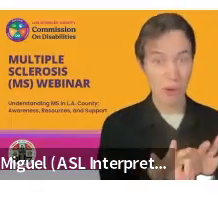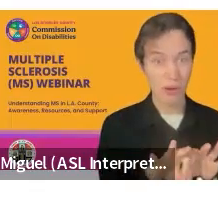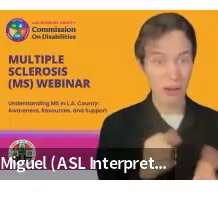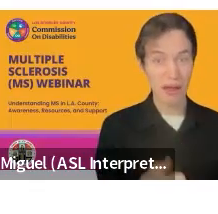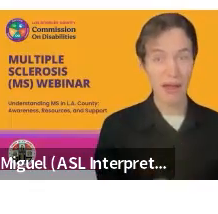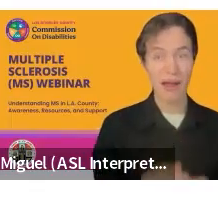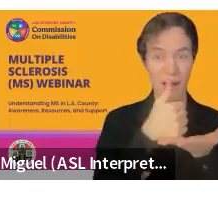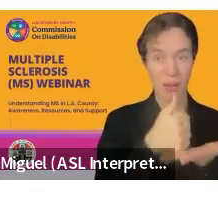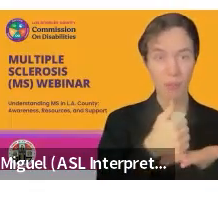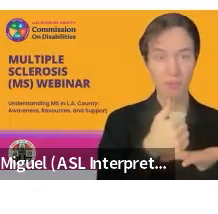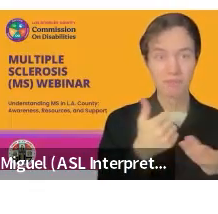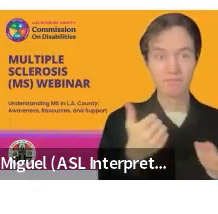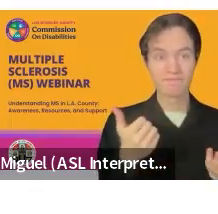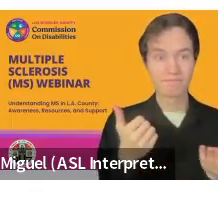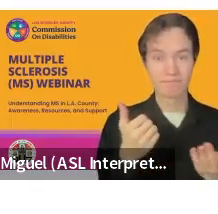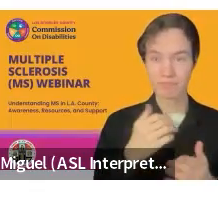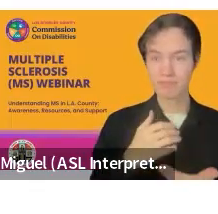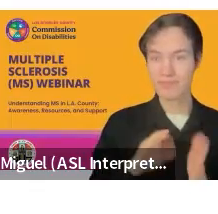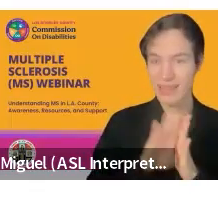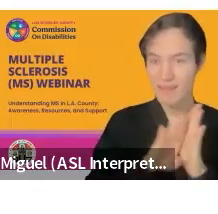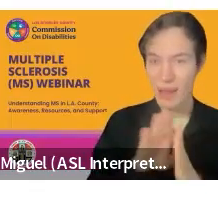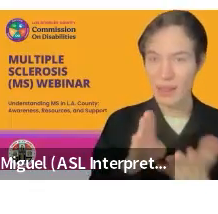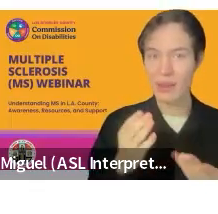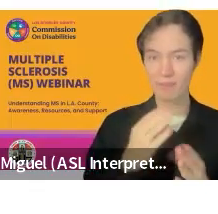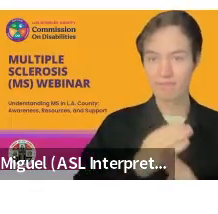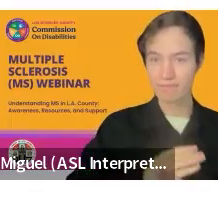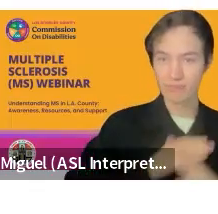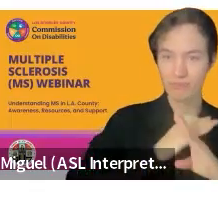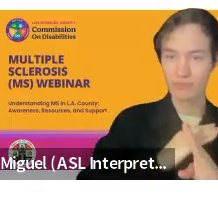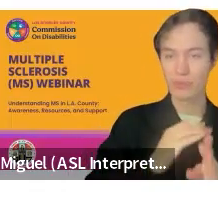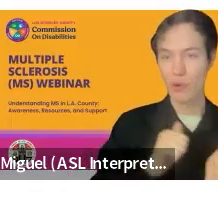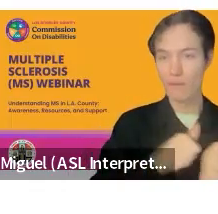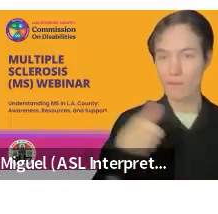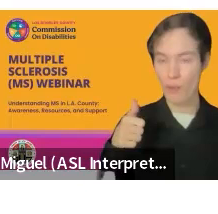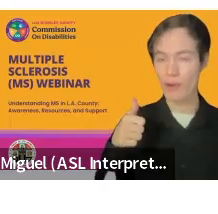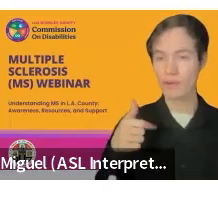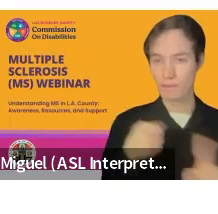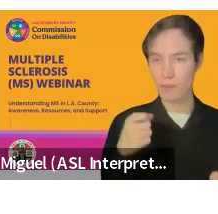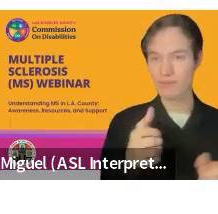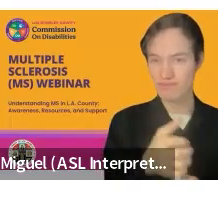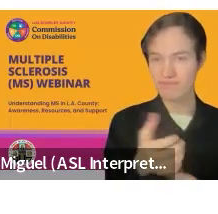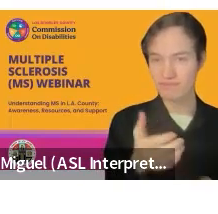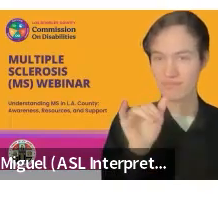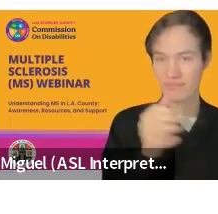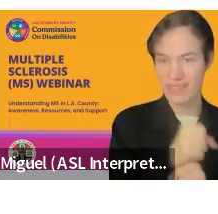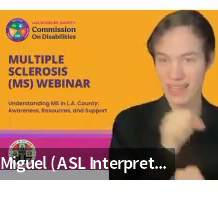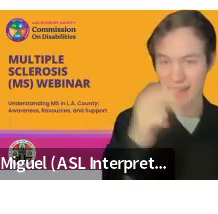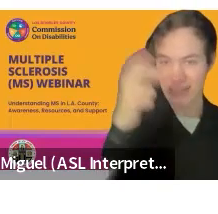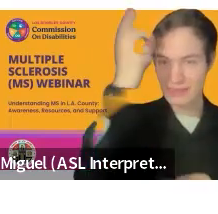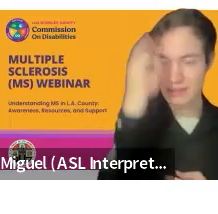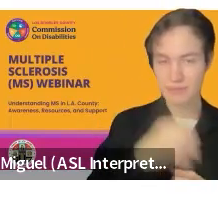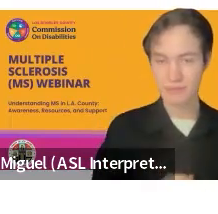develop interventions to be able to remove this as a risk factor for advanced disability. Okay, next slide.